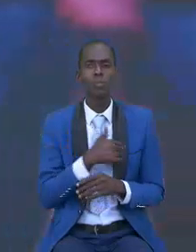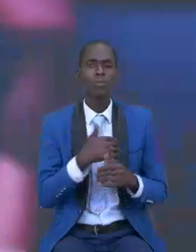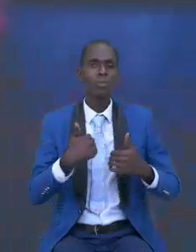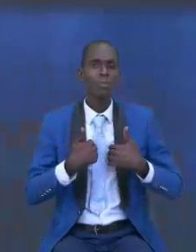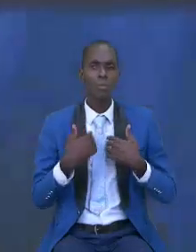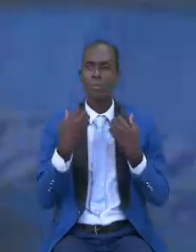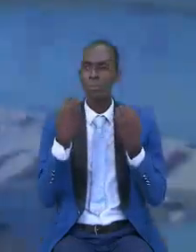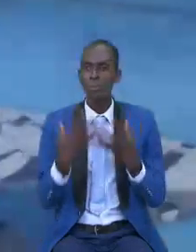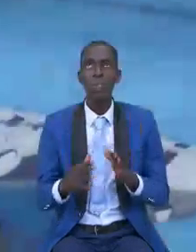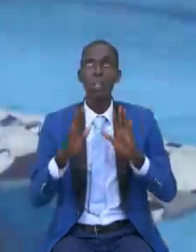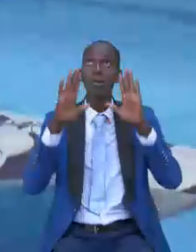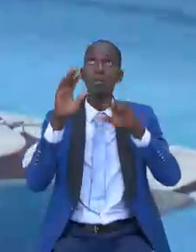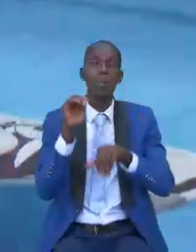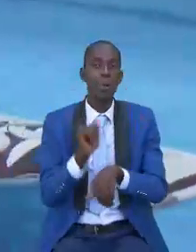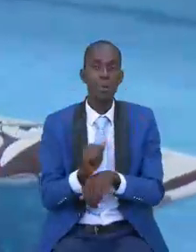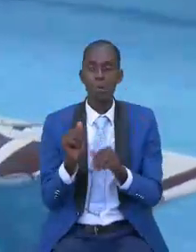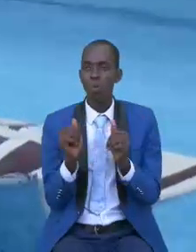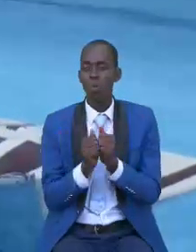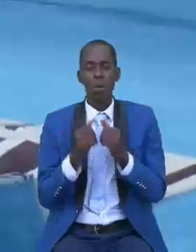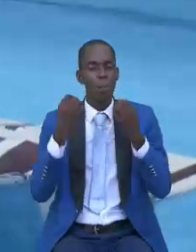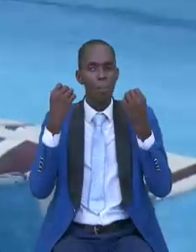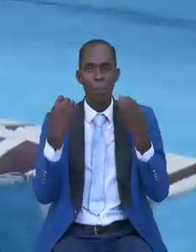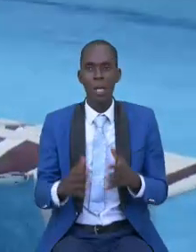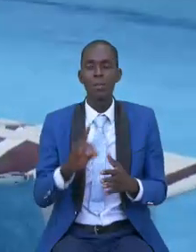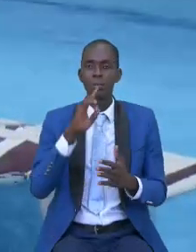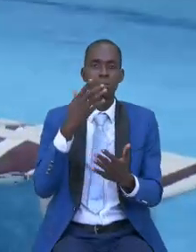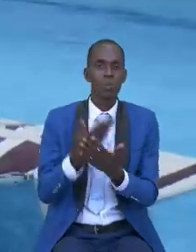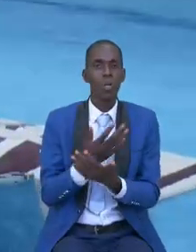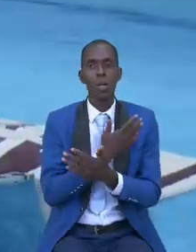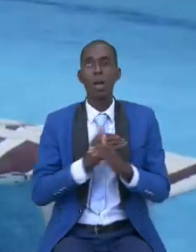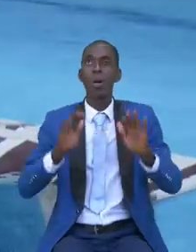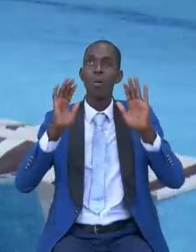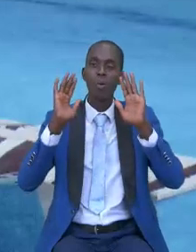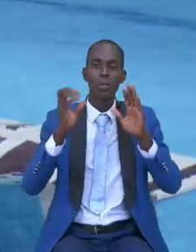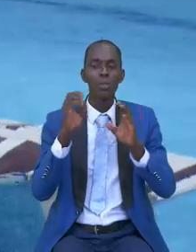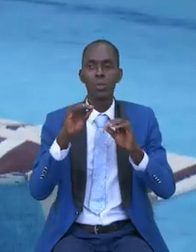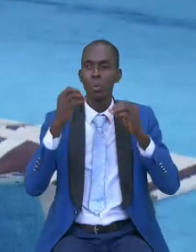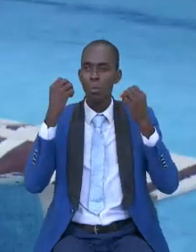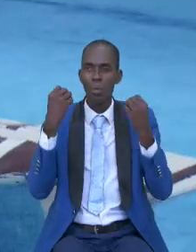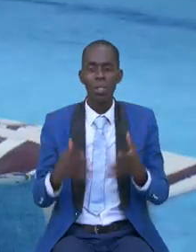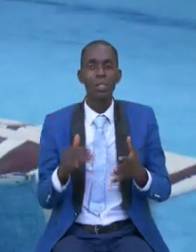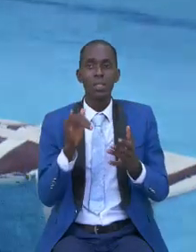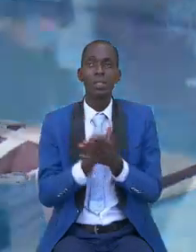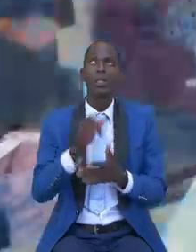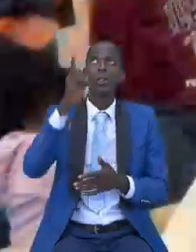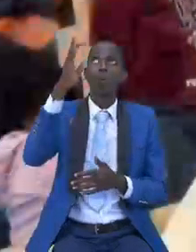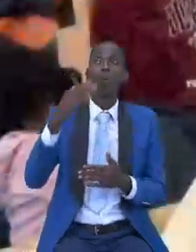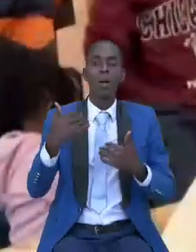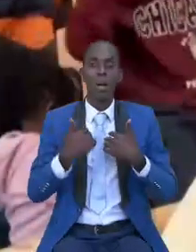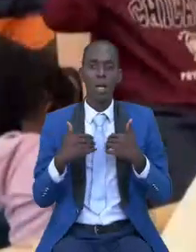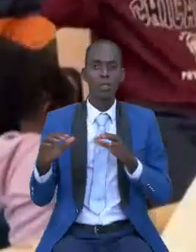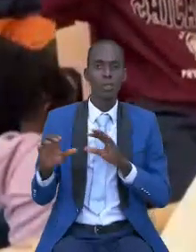many miracles and so many signs and wonders and so many breakthroughs that God has done through